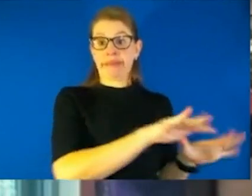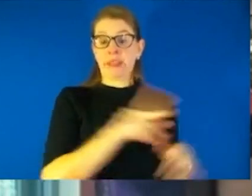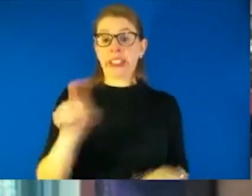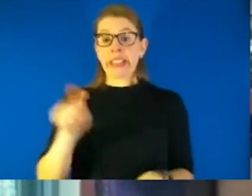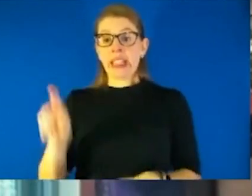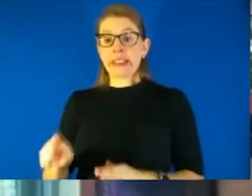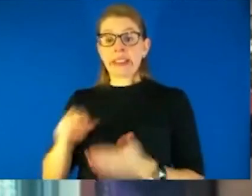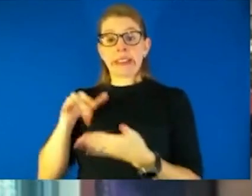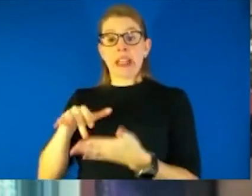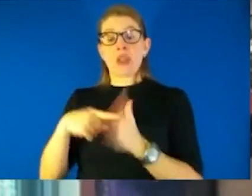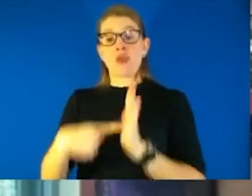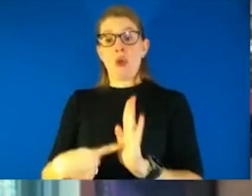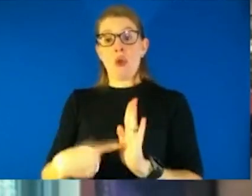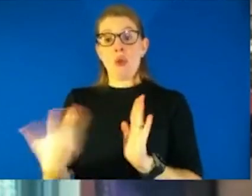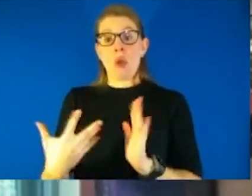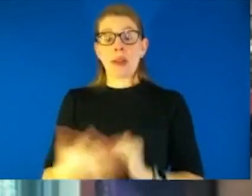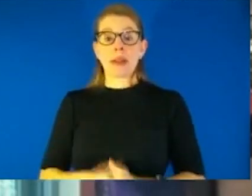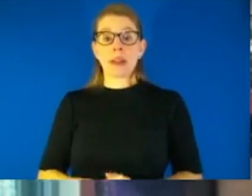showed that